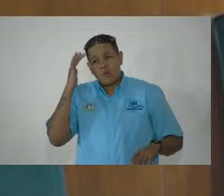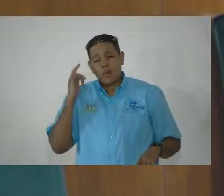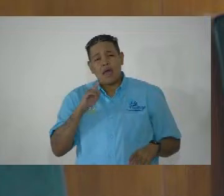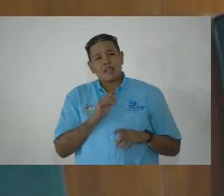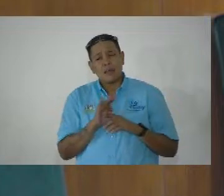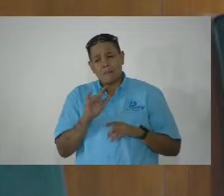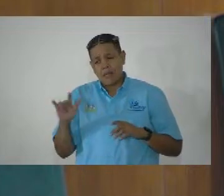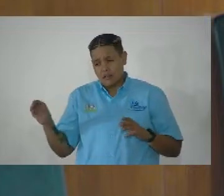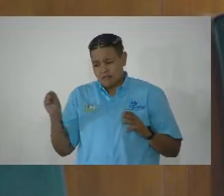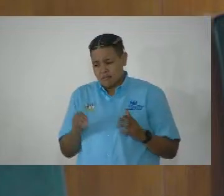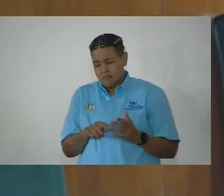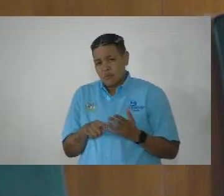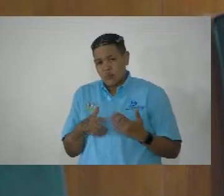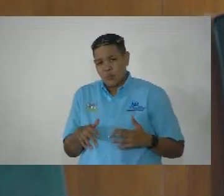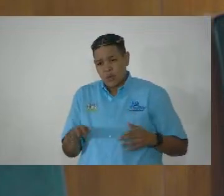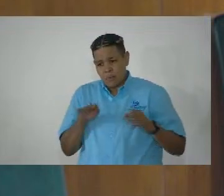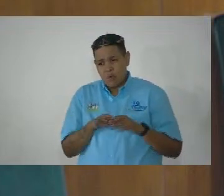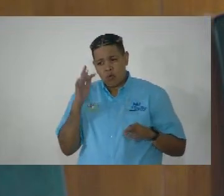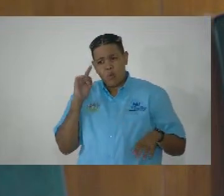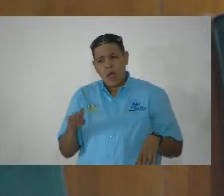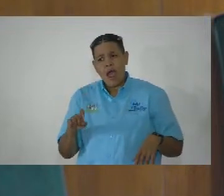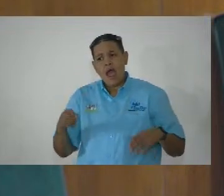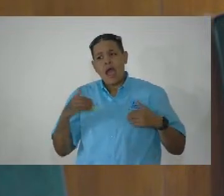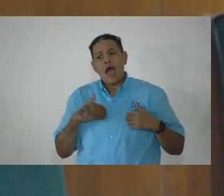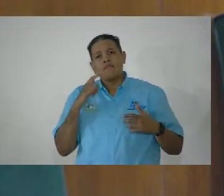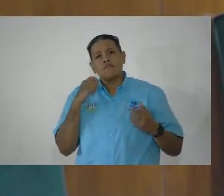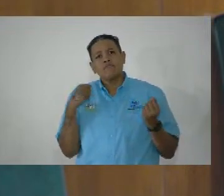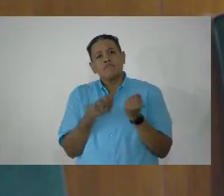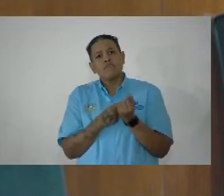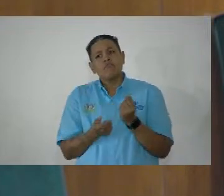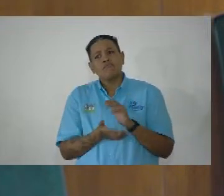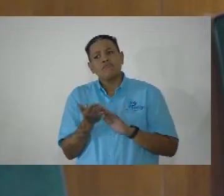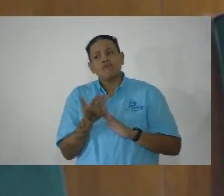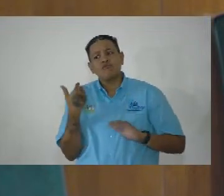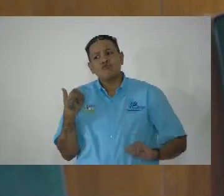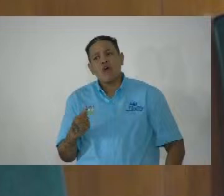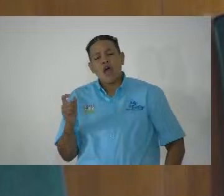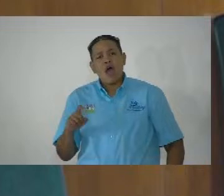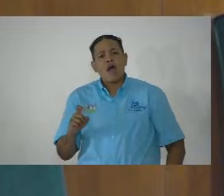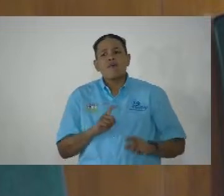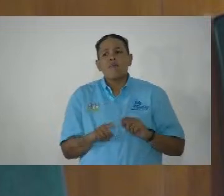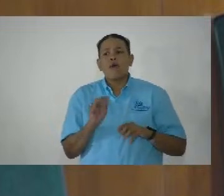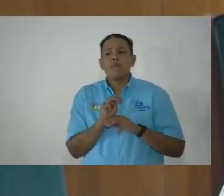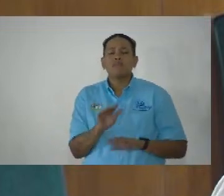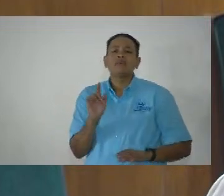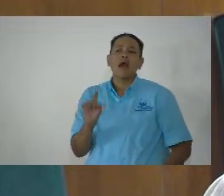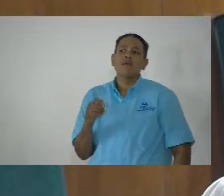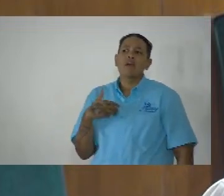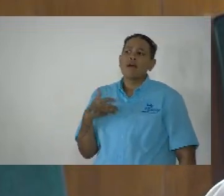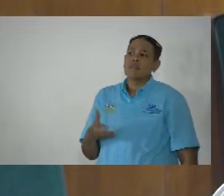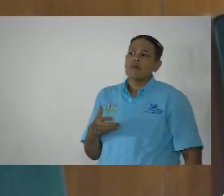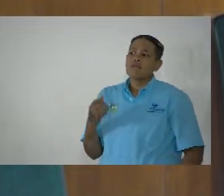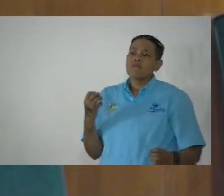so important and why the bill has to have teeth. But, Minister, it has to have teeth